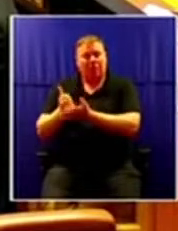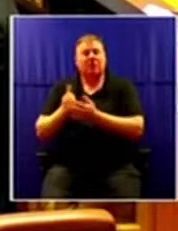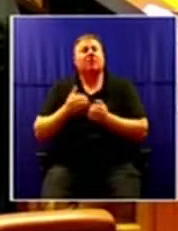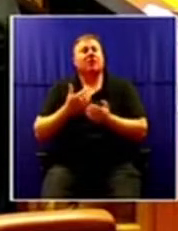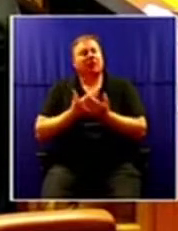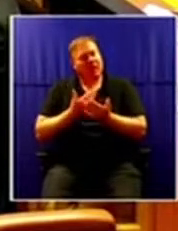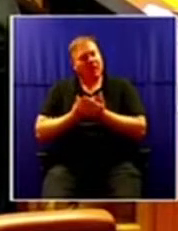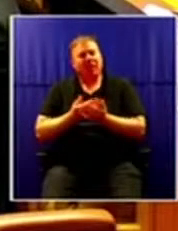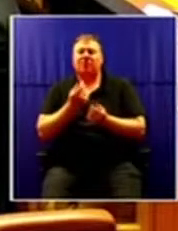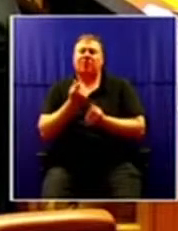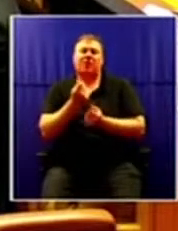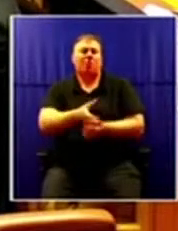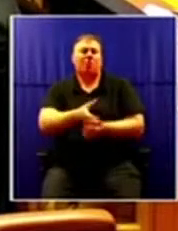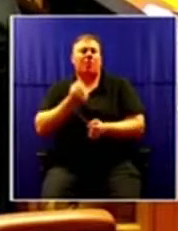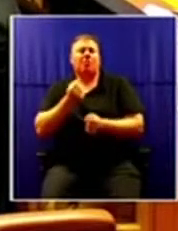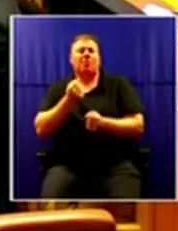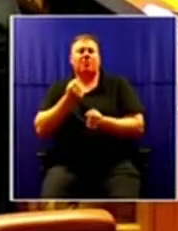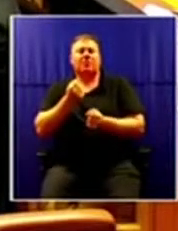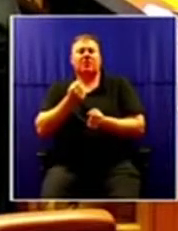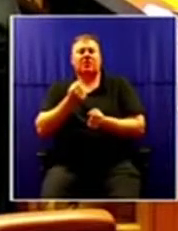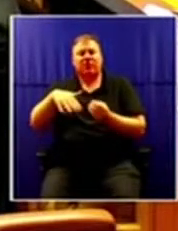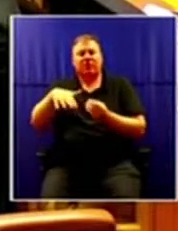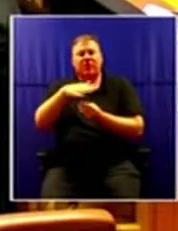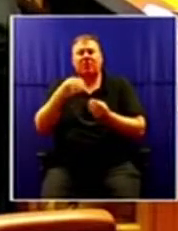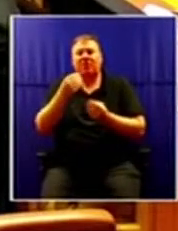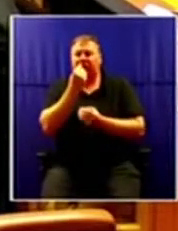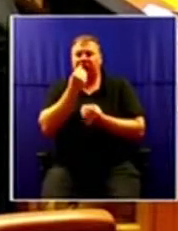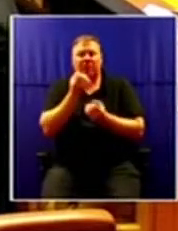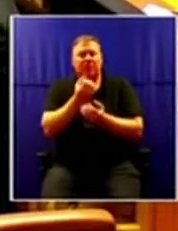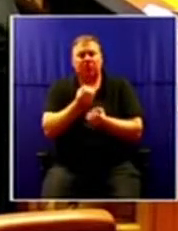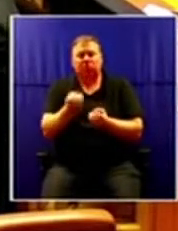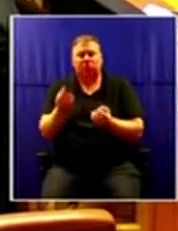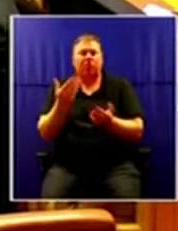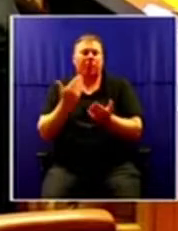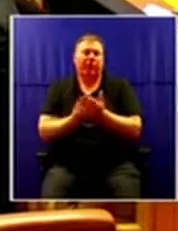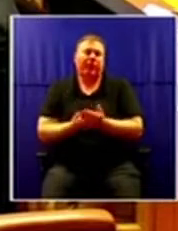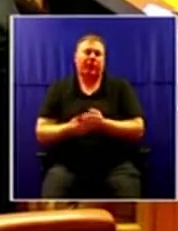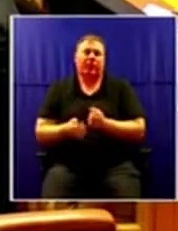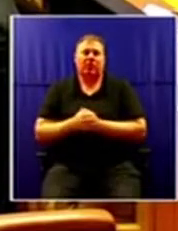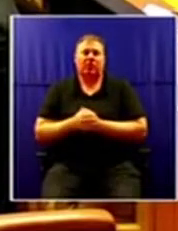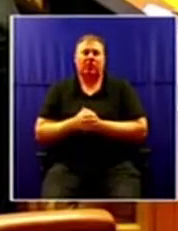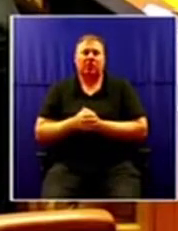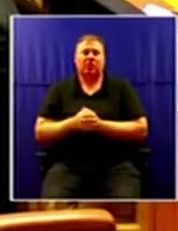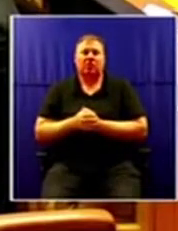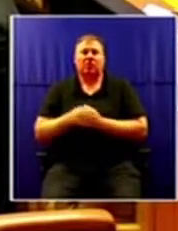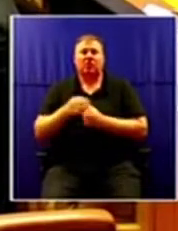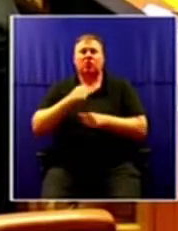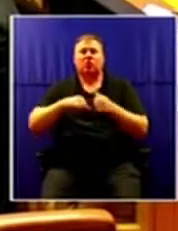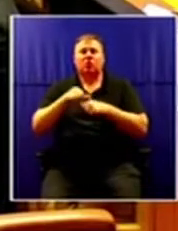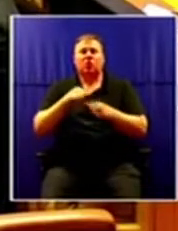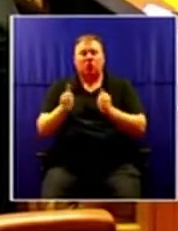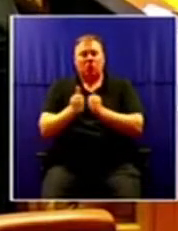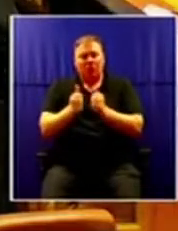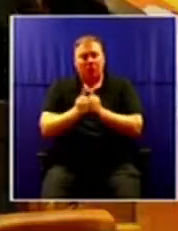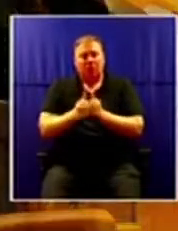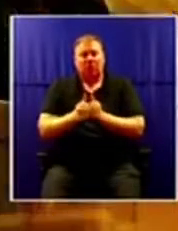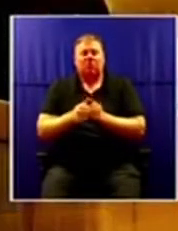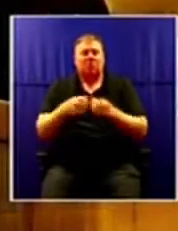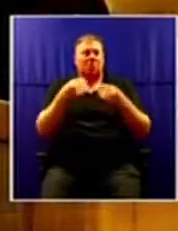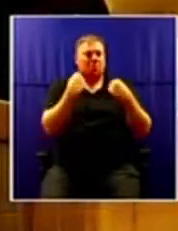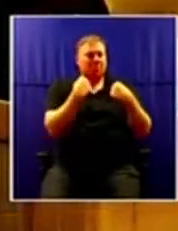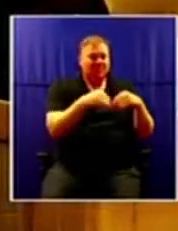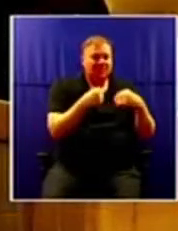families. I speak of our social partners in business, in labor, and